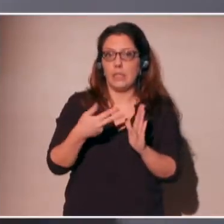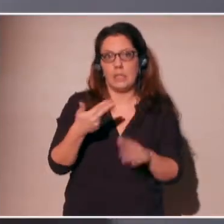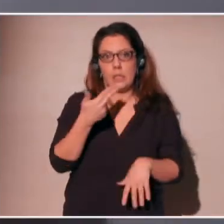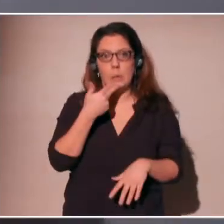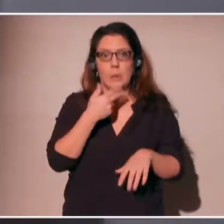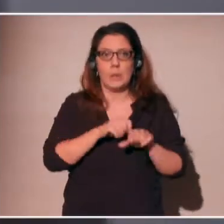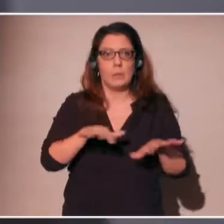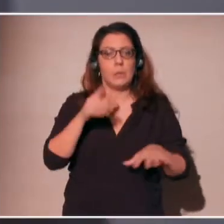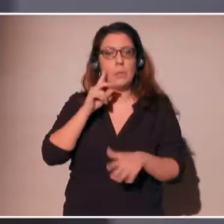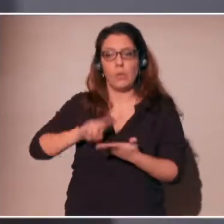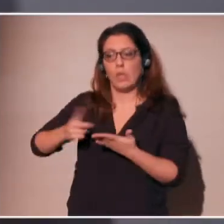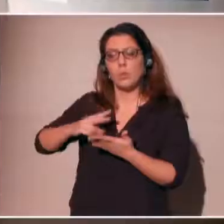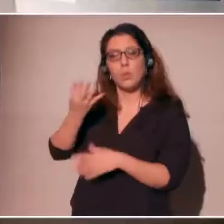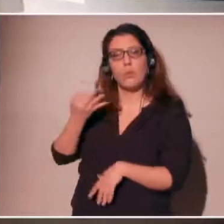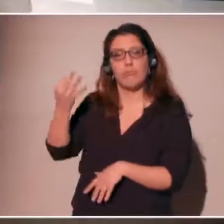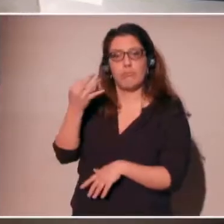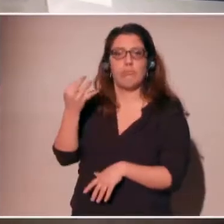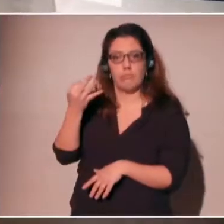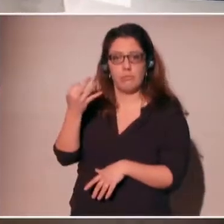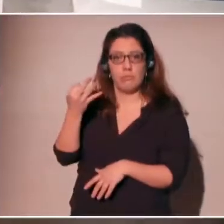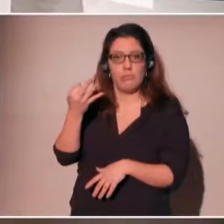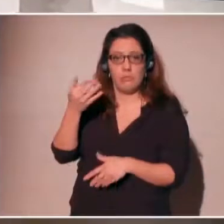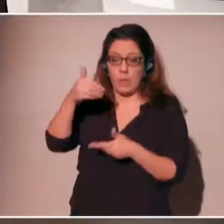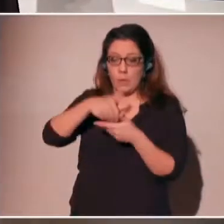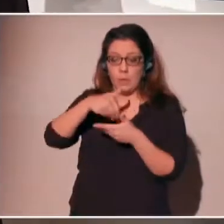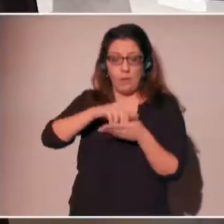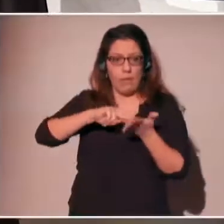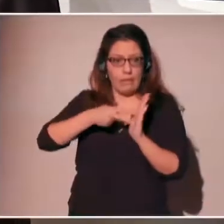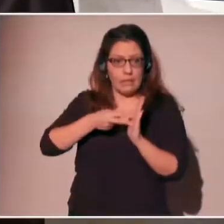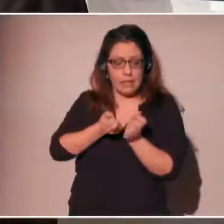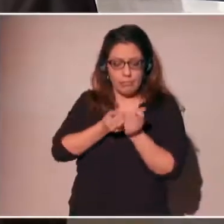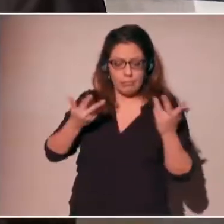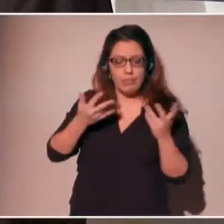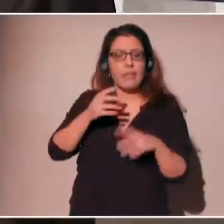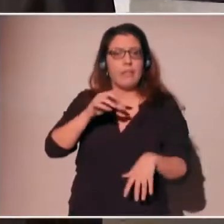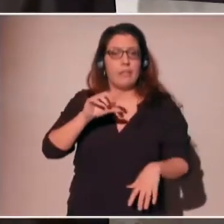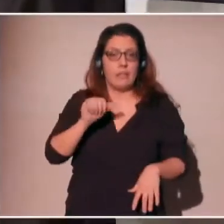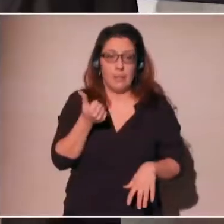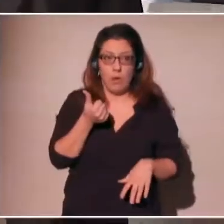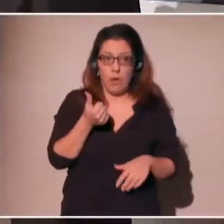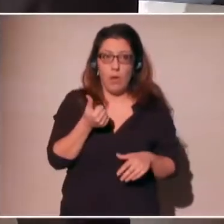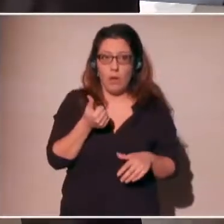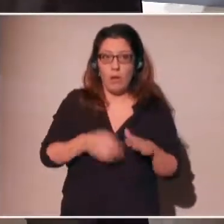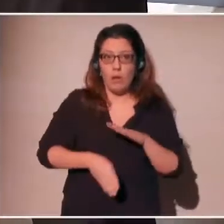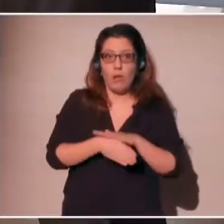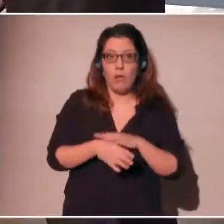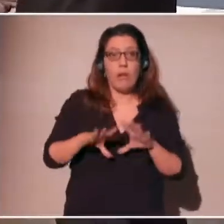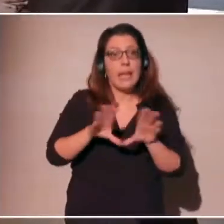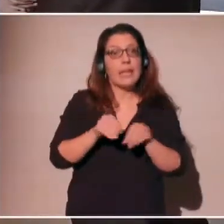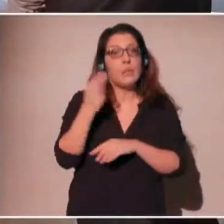So one of the techniques that's very much used for automatic translation, or a group of techniques, were initially